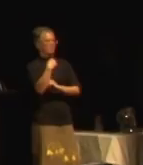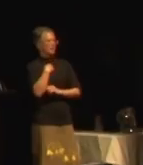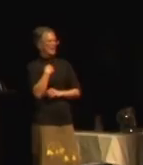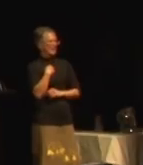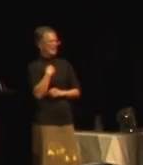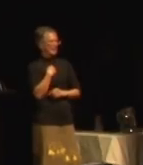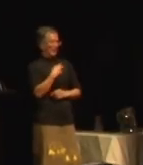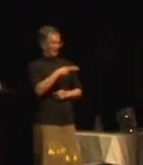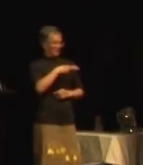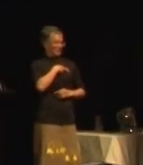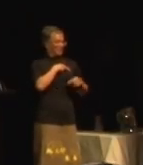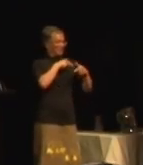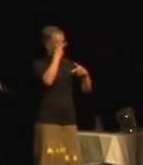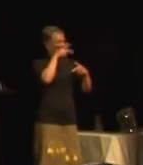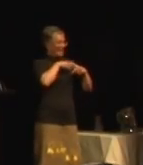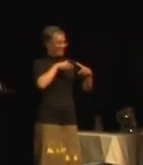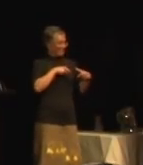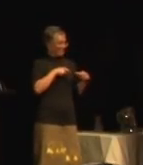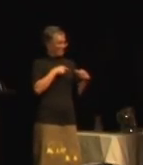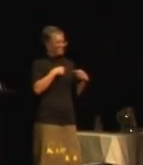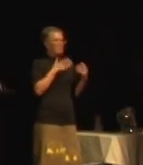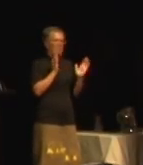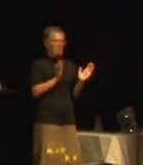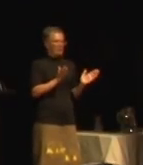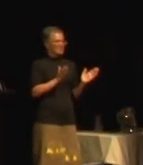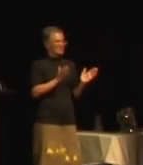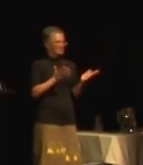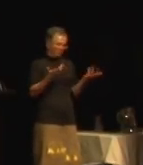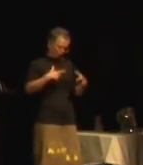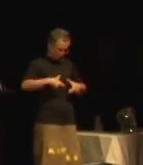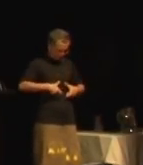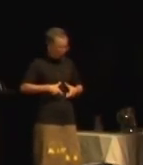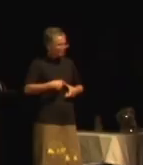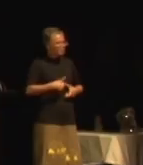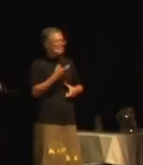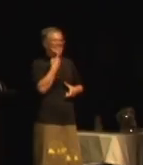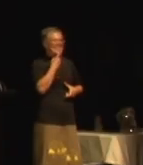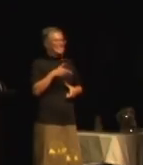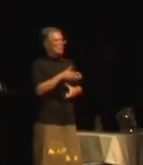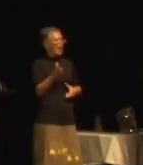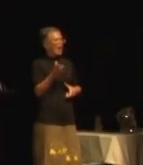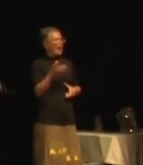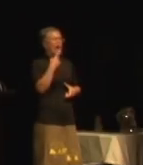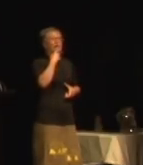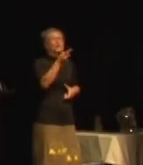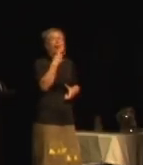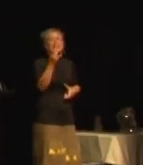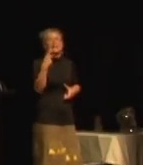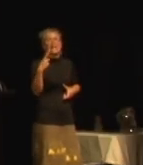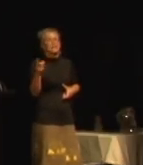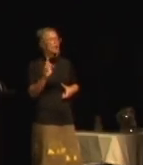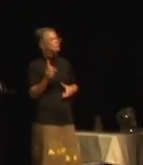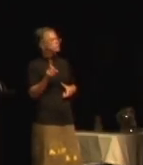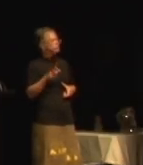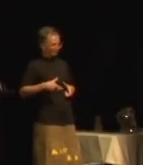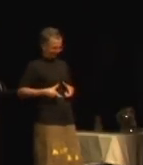required at our events, so a colored lanyard is a very visible way to communicate a preference without ever having to say a word. It also makes